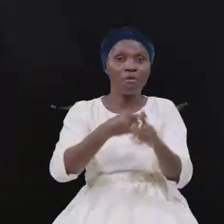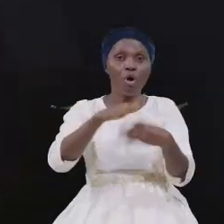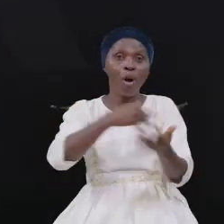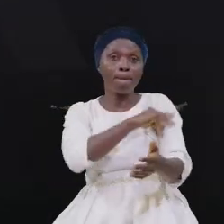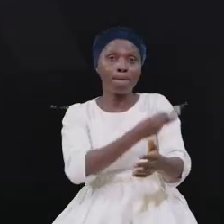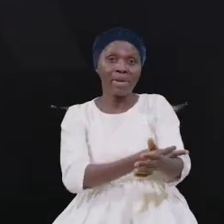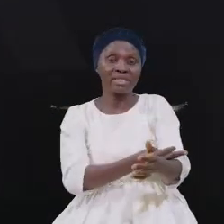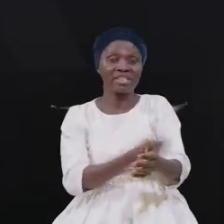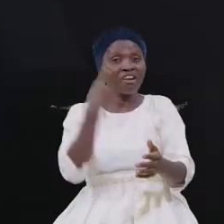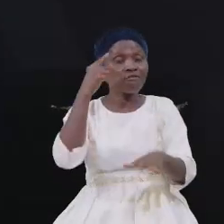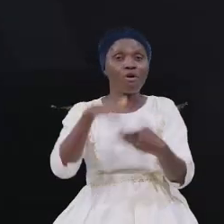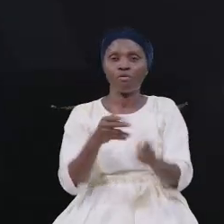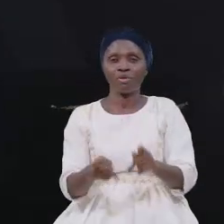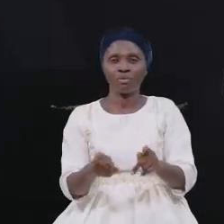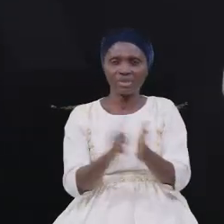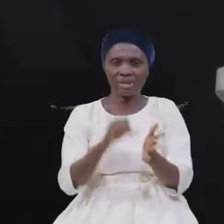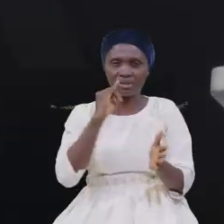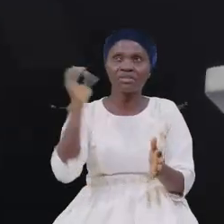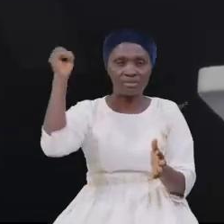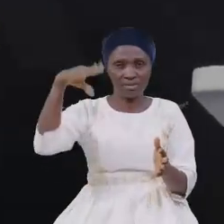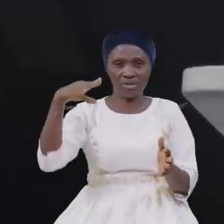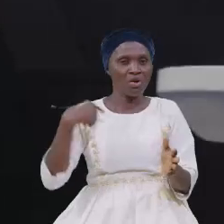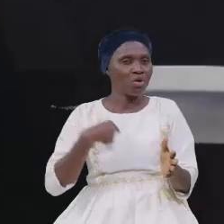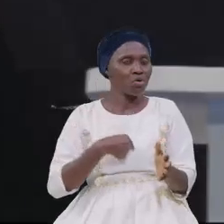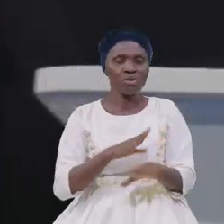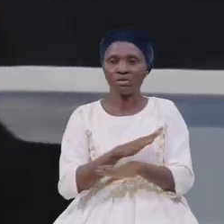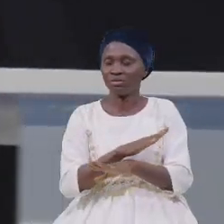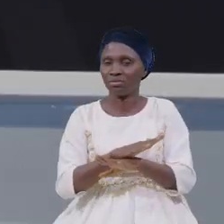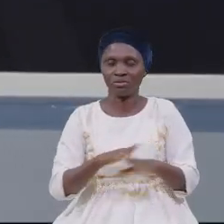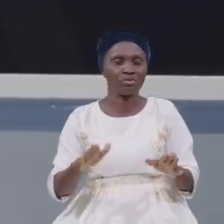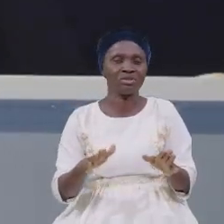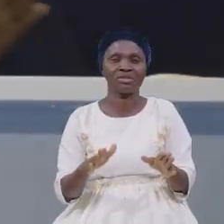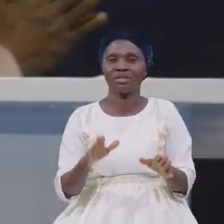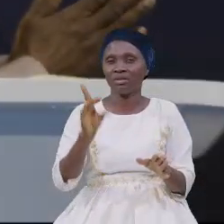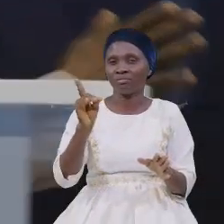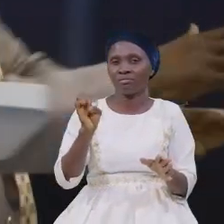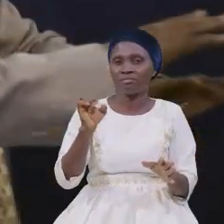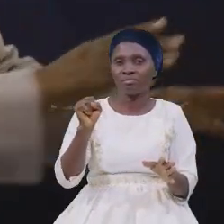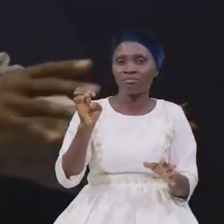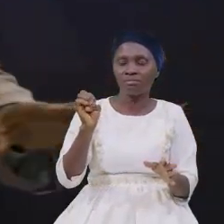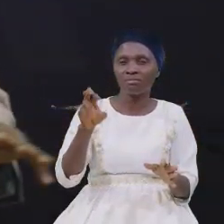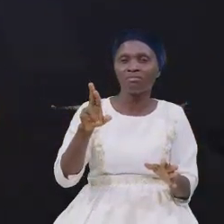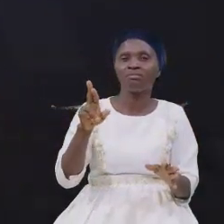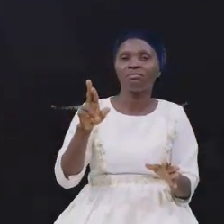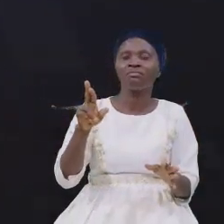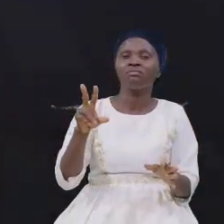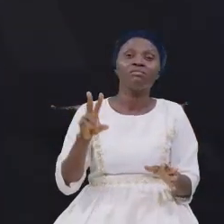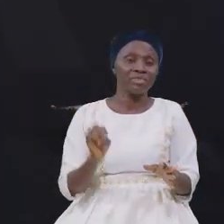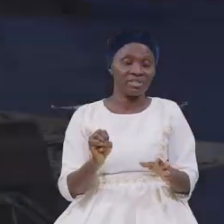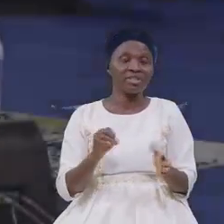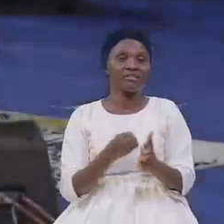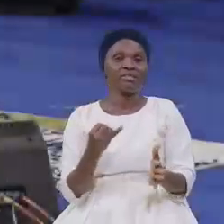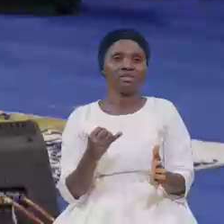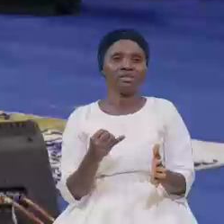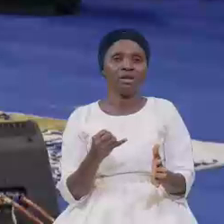merit it. Nobody merits it. And yet it comes to everybody for all. And then